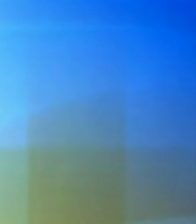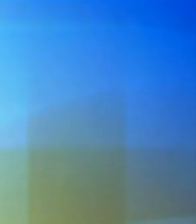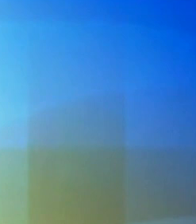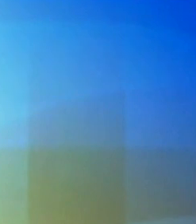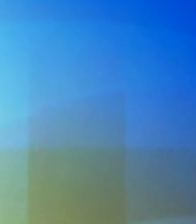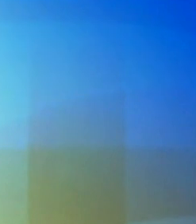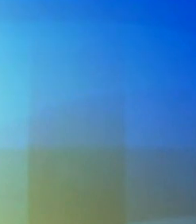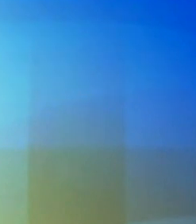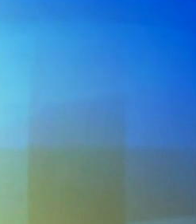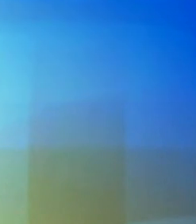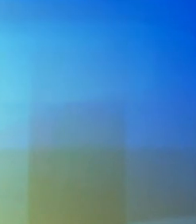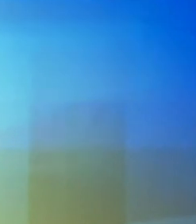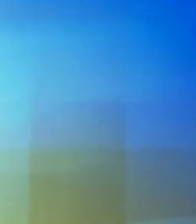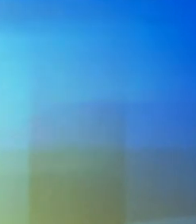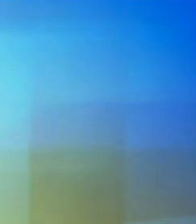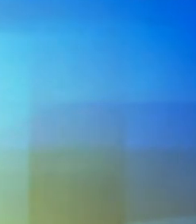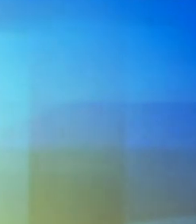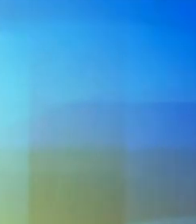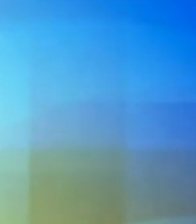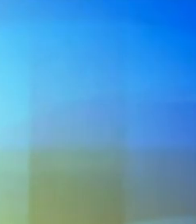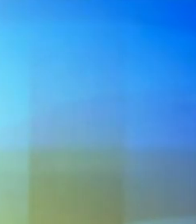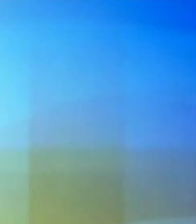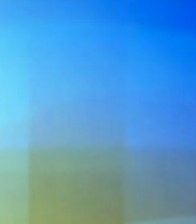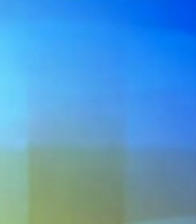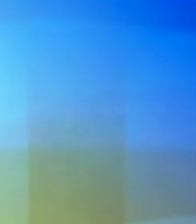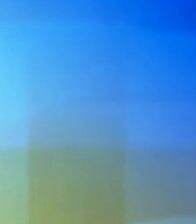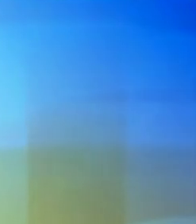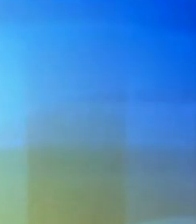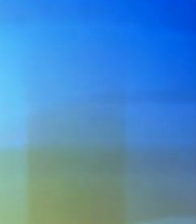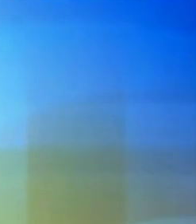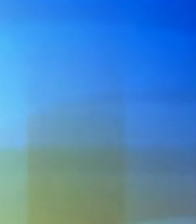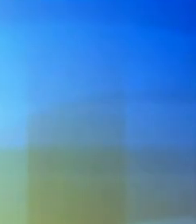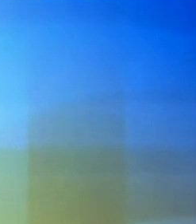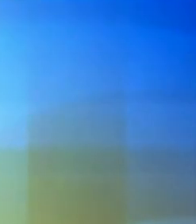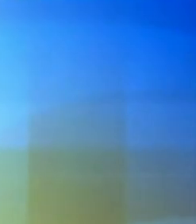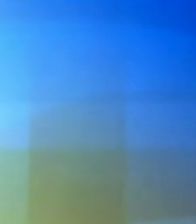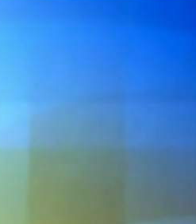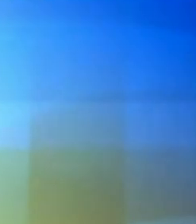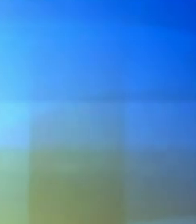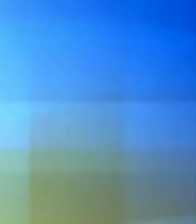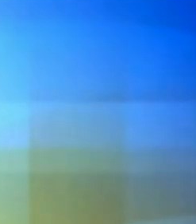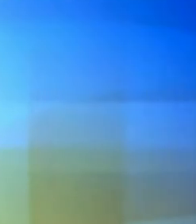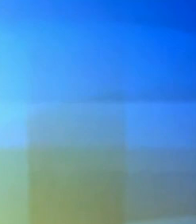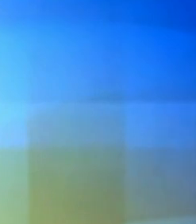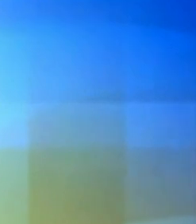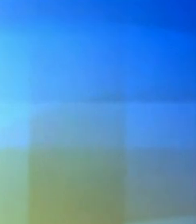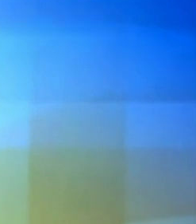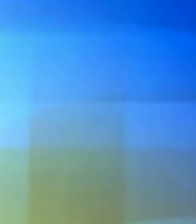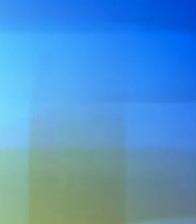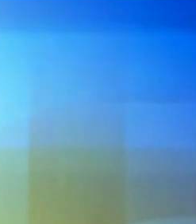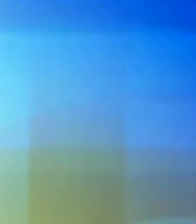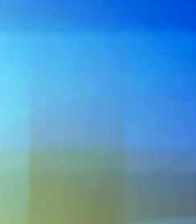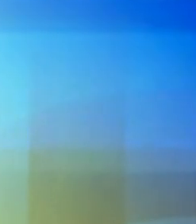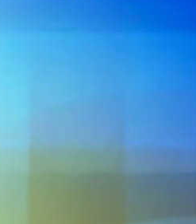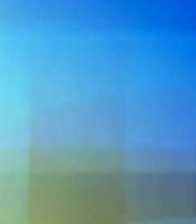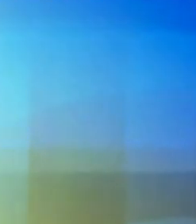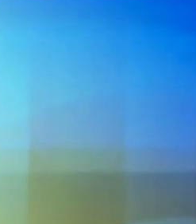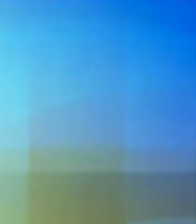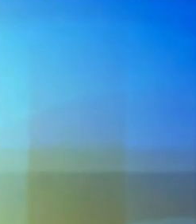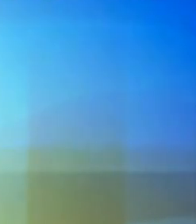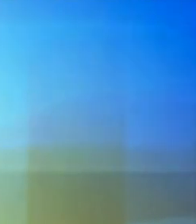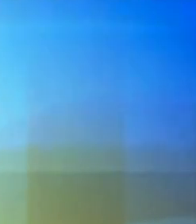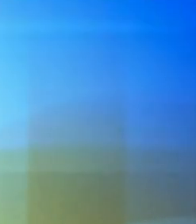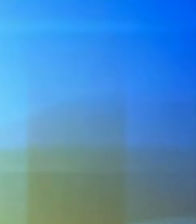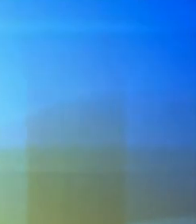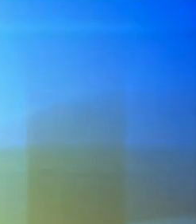story on the brisk business for dog groomers, which, as I understand it, they were slammed in the Owensboro area when they finally